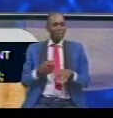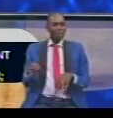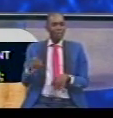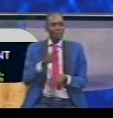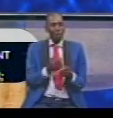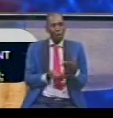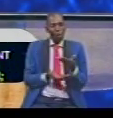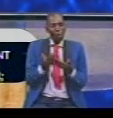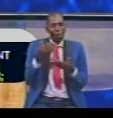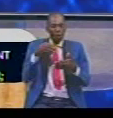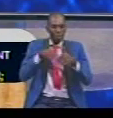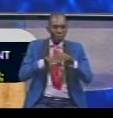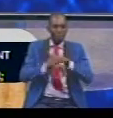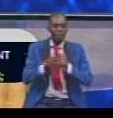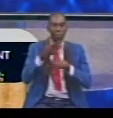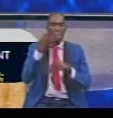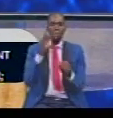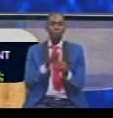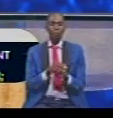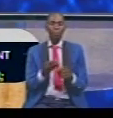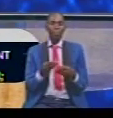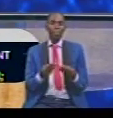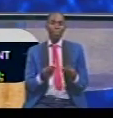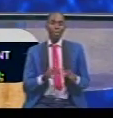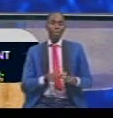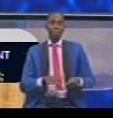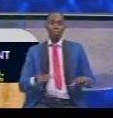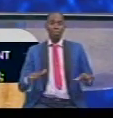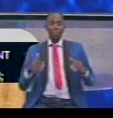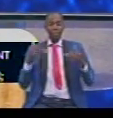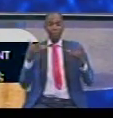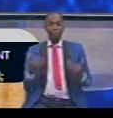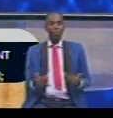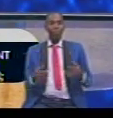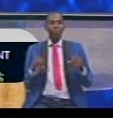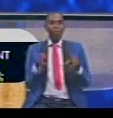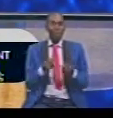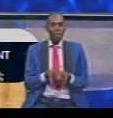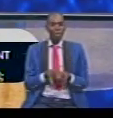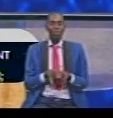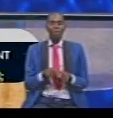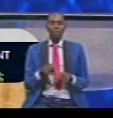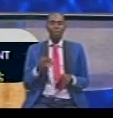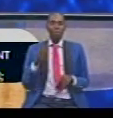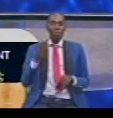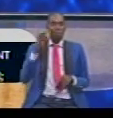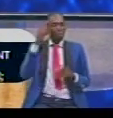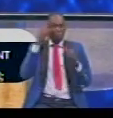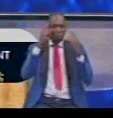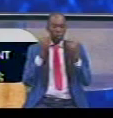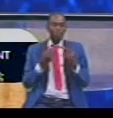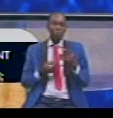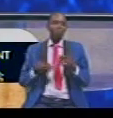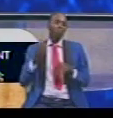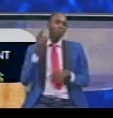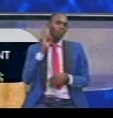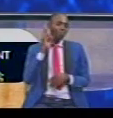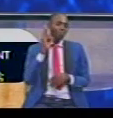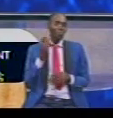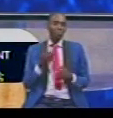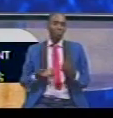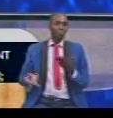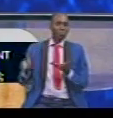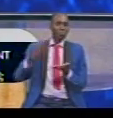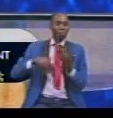of Canaan. And now, as Moses rehearsed the history, he gives us revelation